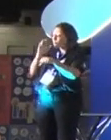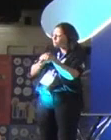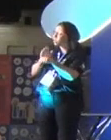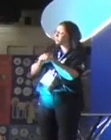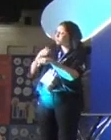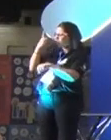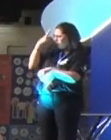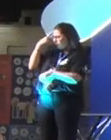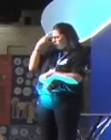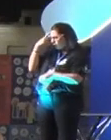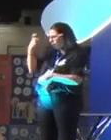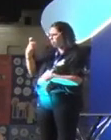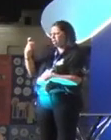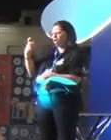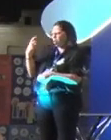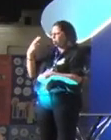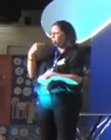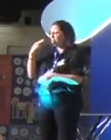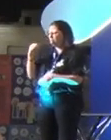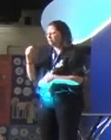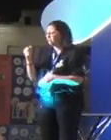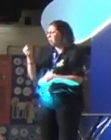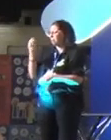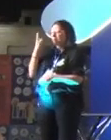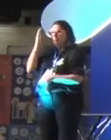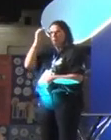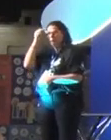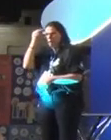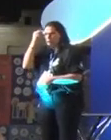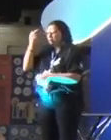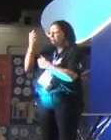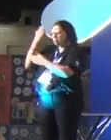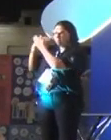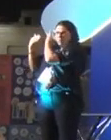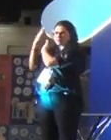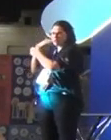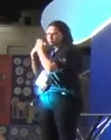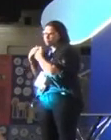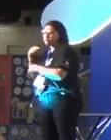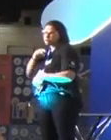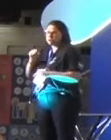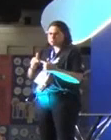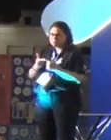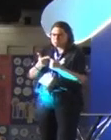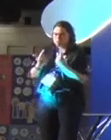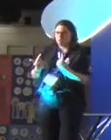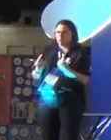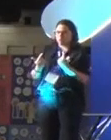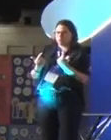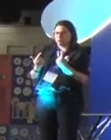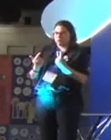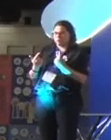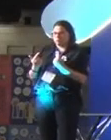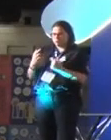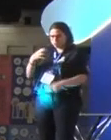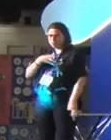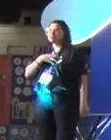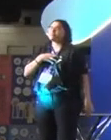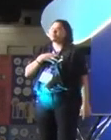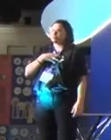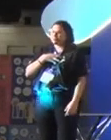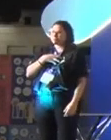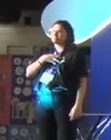looked back. So if you are lucky enough to have that spark of inspiration, please take it